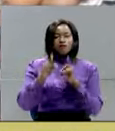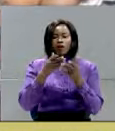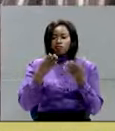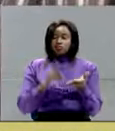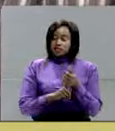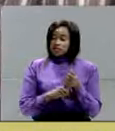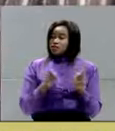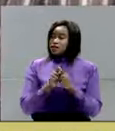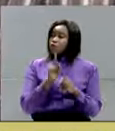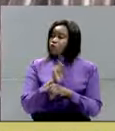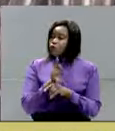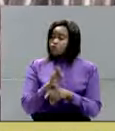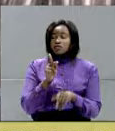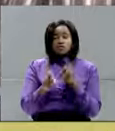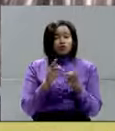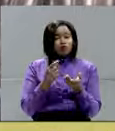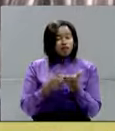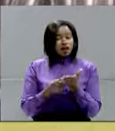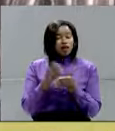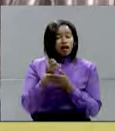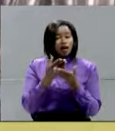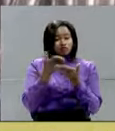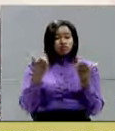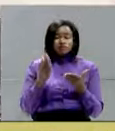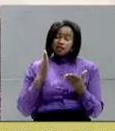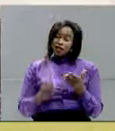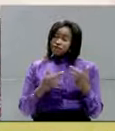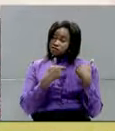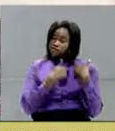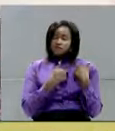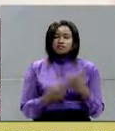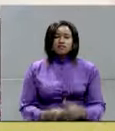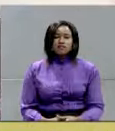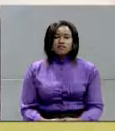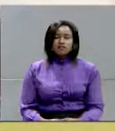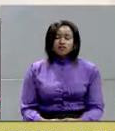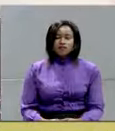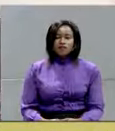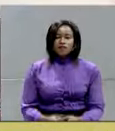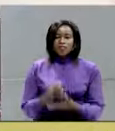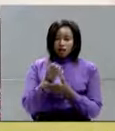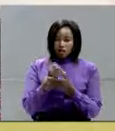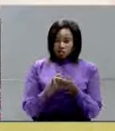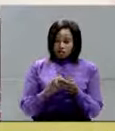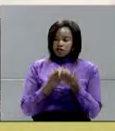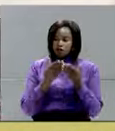and AIDS through behaving responsibly. HIV is still here with us.